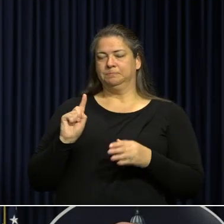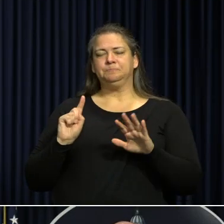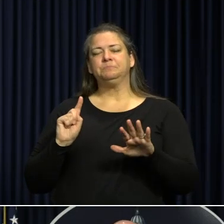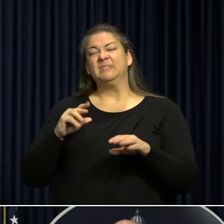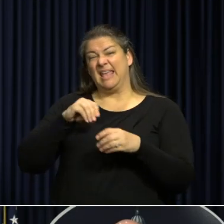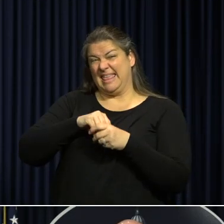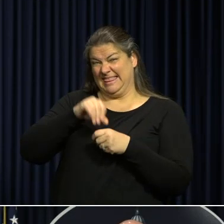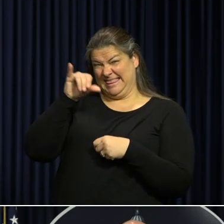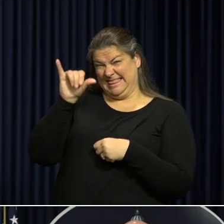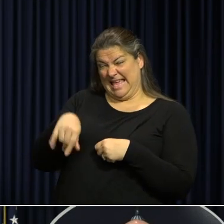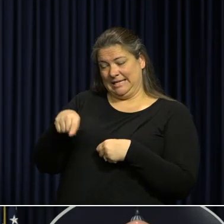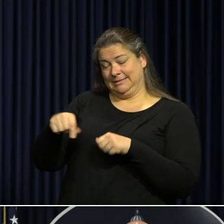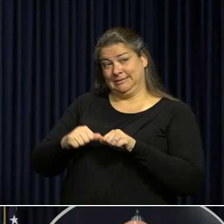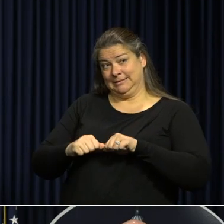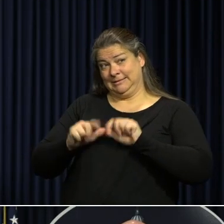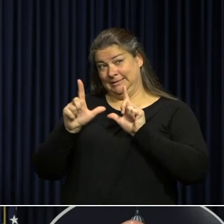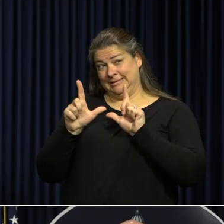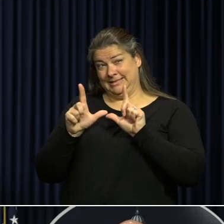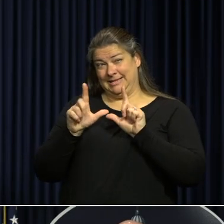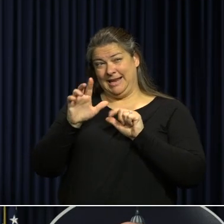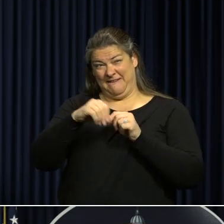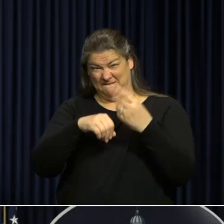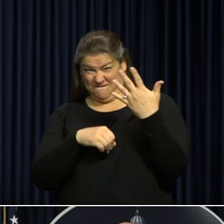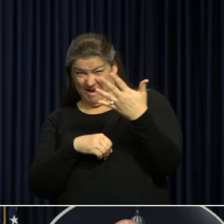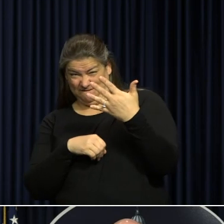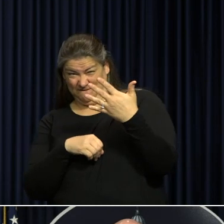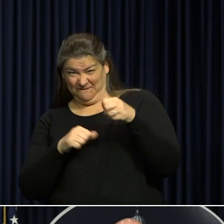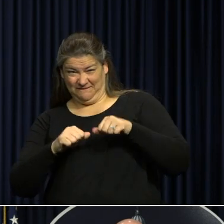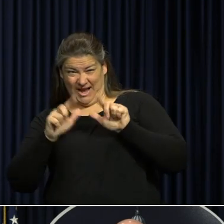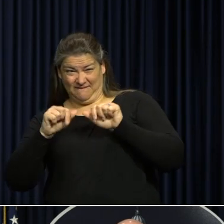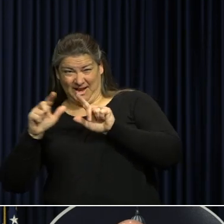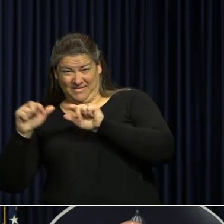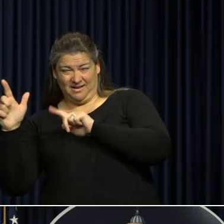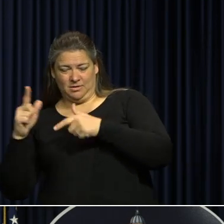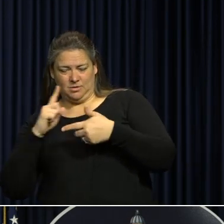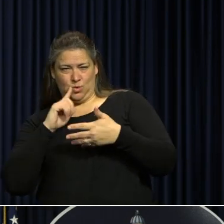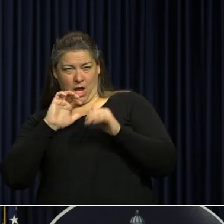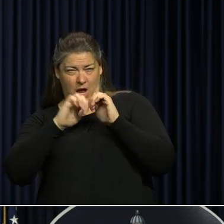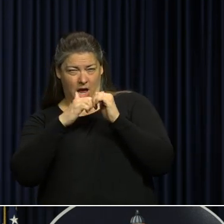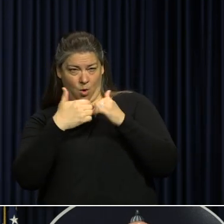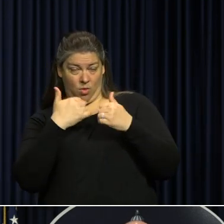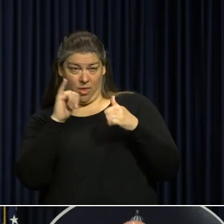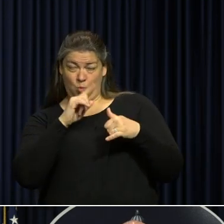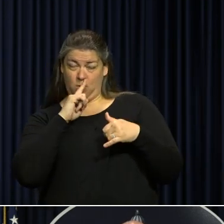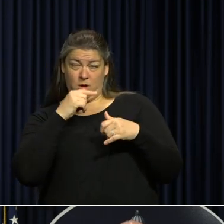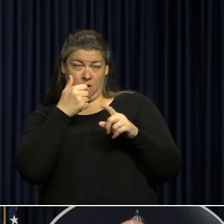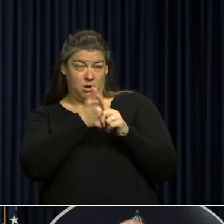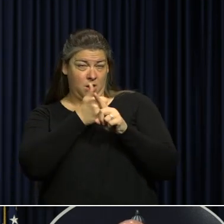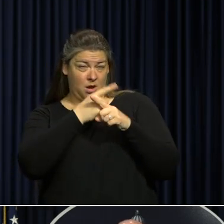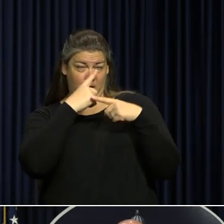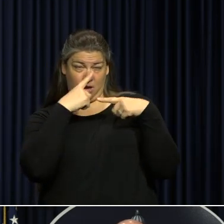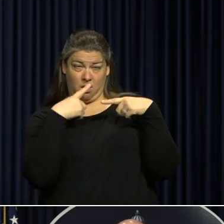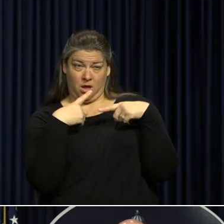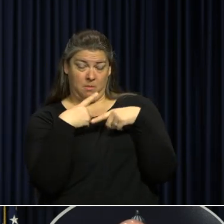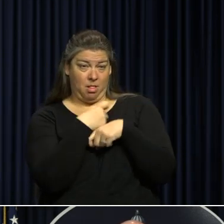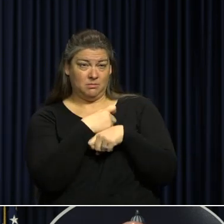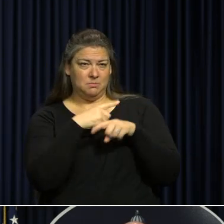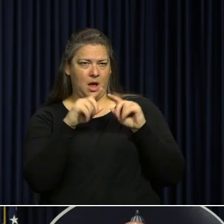there's a challenge in creating in just 5 slides something this complex. So there are obviously limitations to the slides, but I